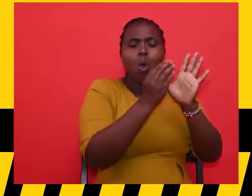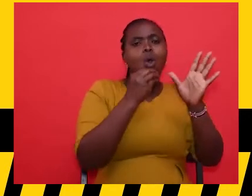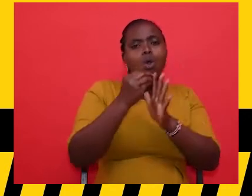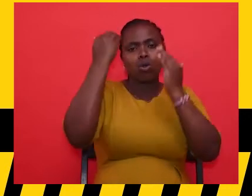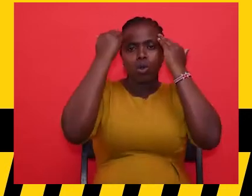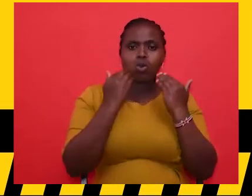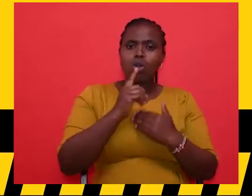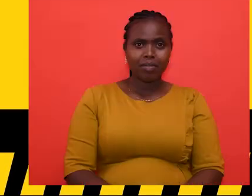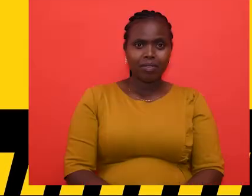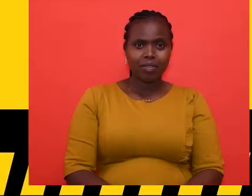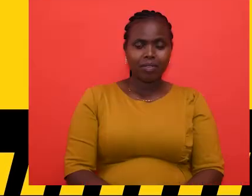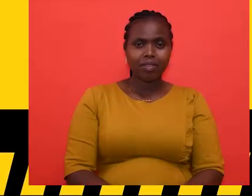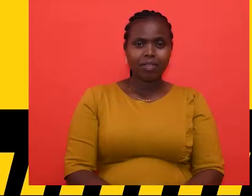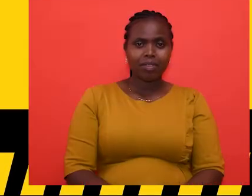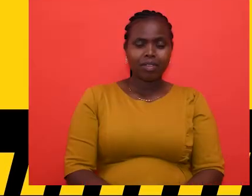order.